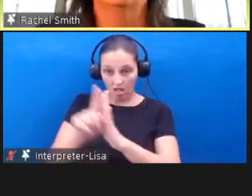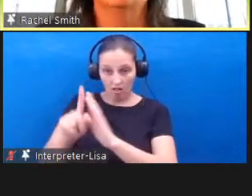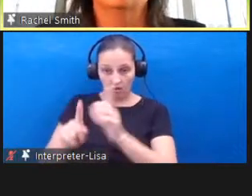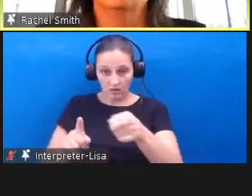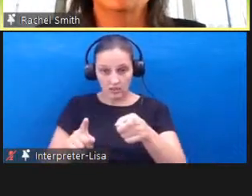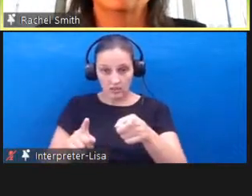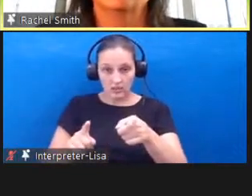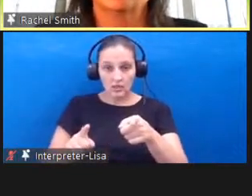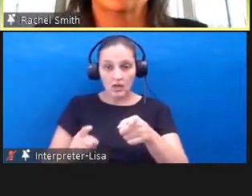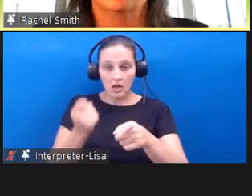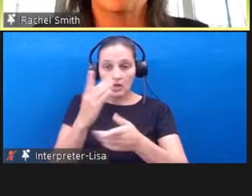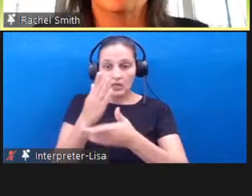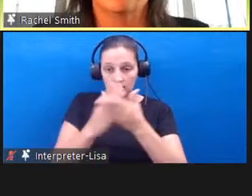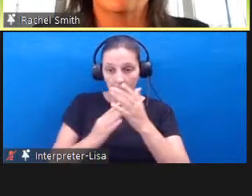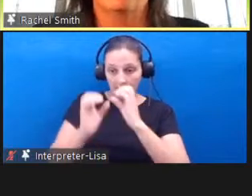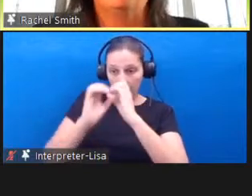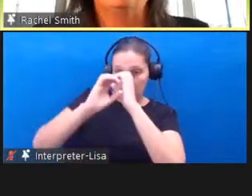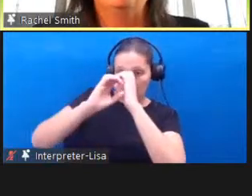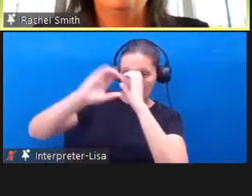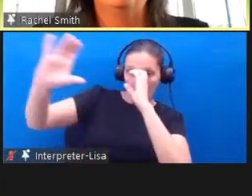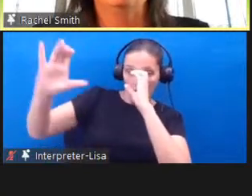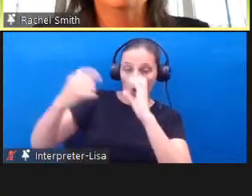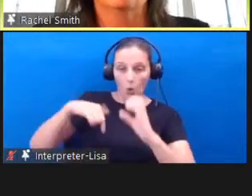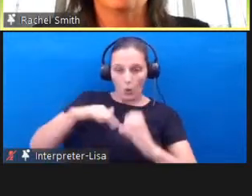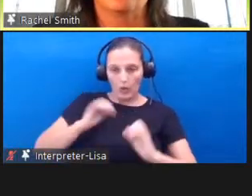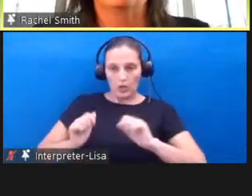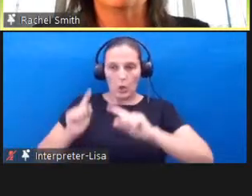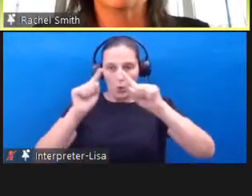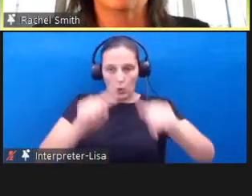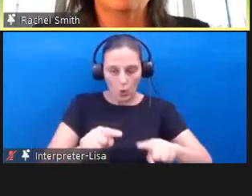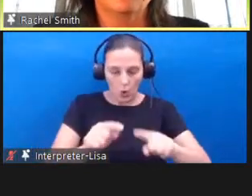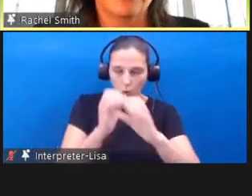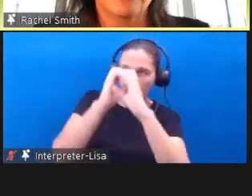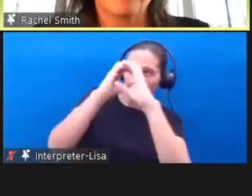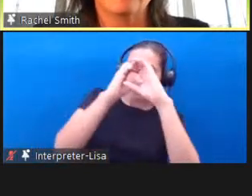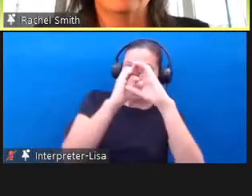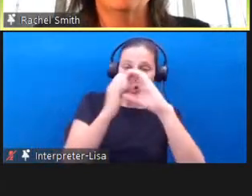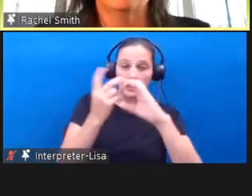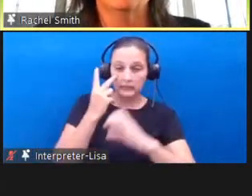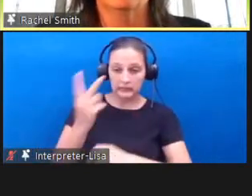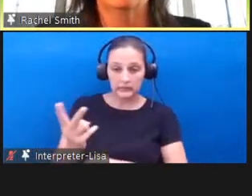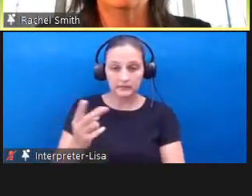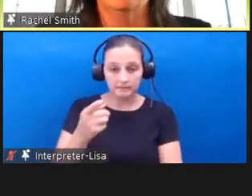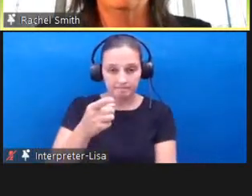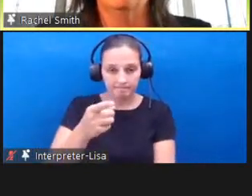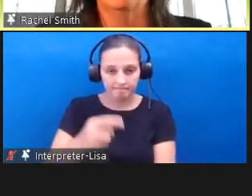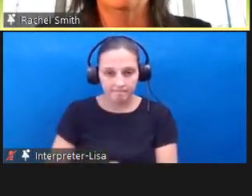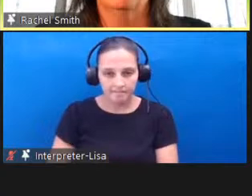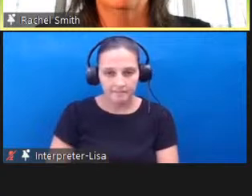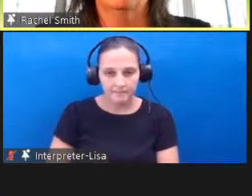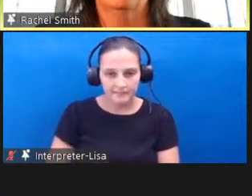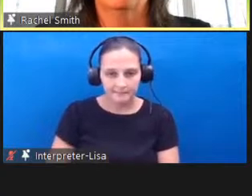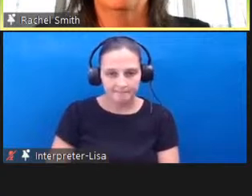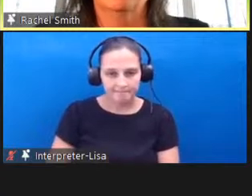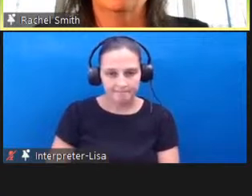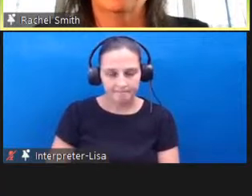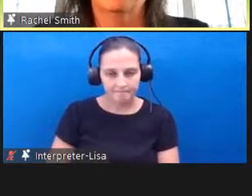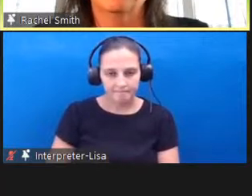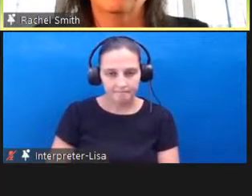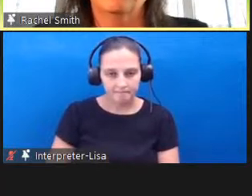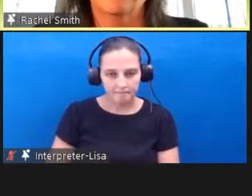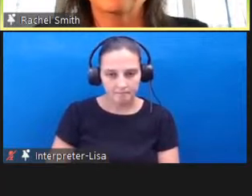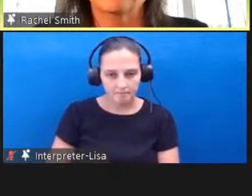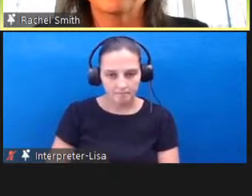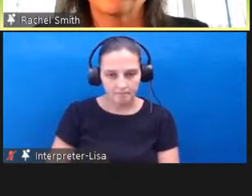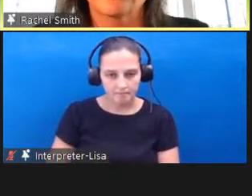of the telescopes, we can actually go to Mauna Kea and observe at the summit. And I'm going to just zoom out a second. So we make sure we